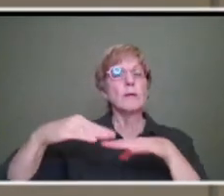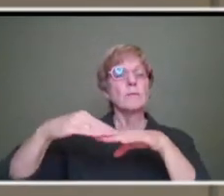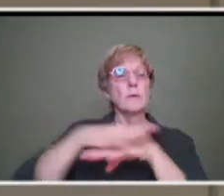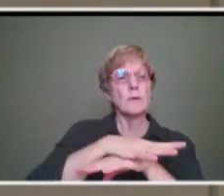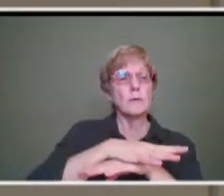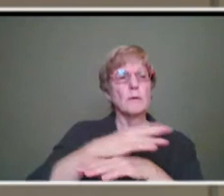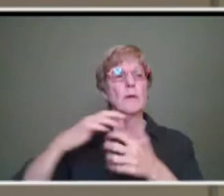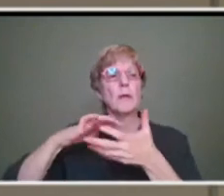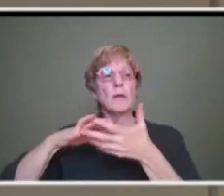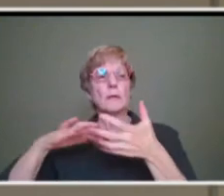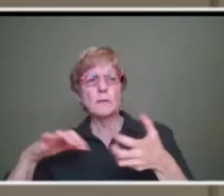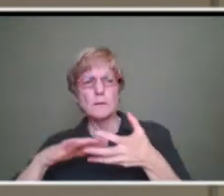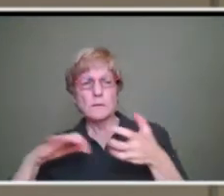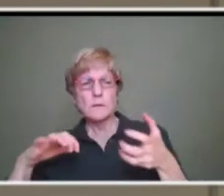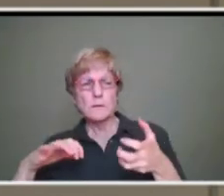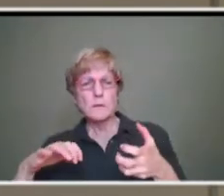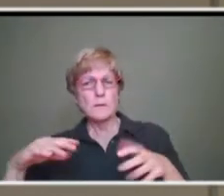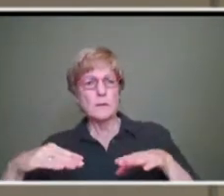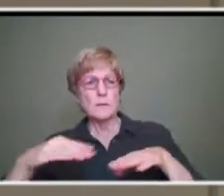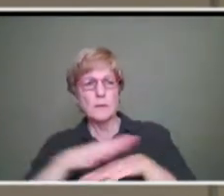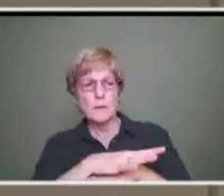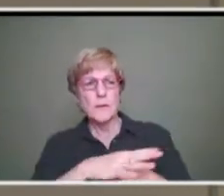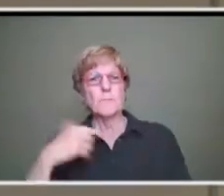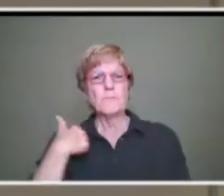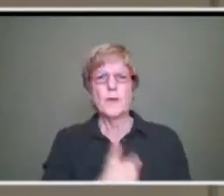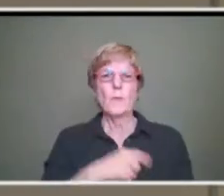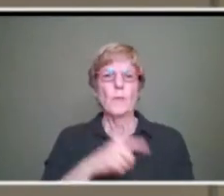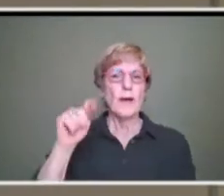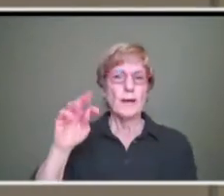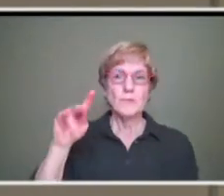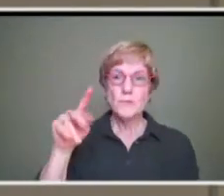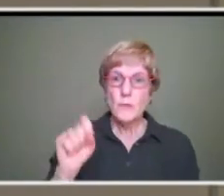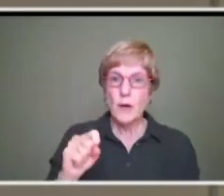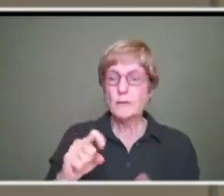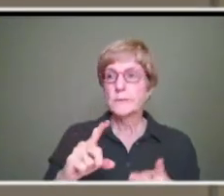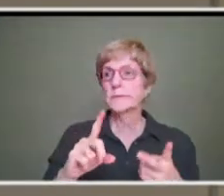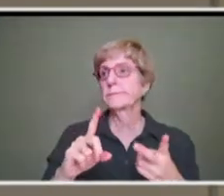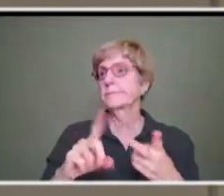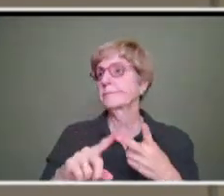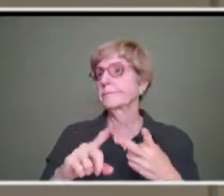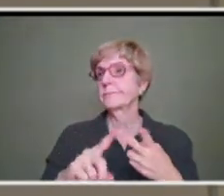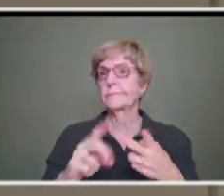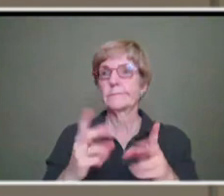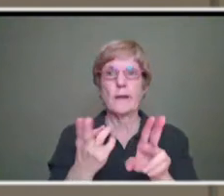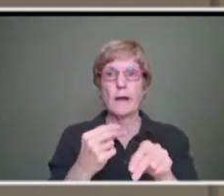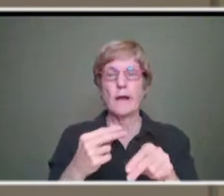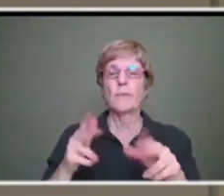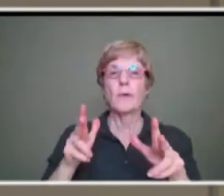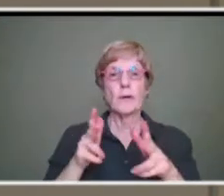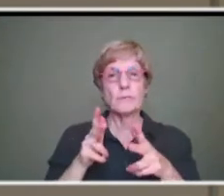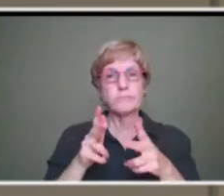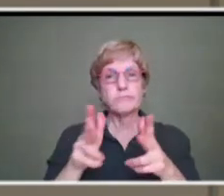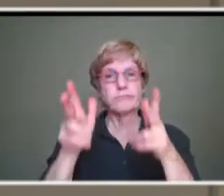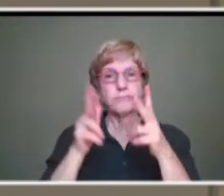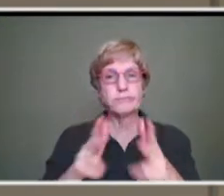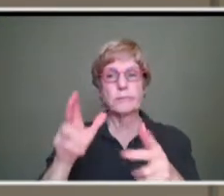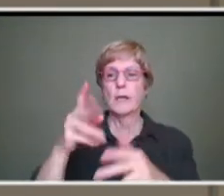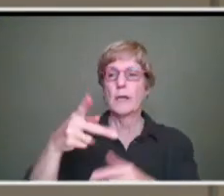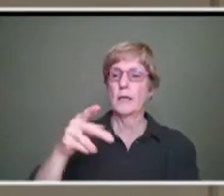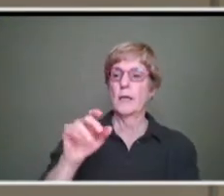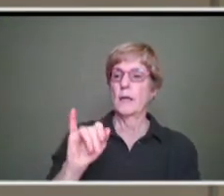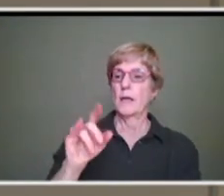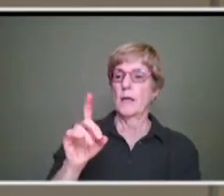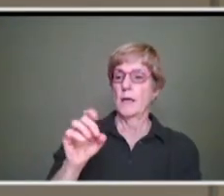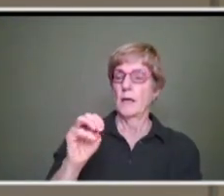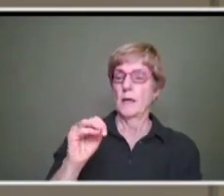Place type B mainly because we have trucks we have movement that's going to be happening Piedmont Natural Gas is a major